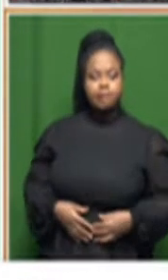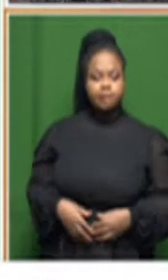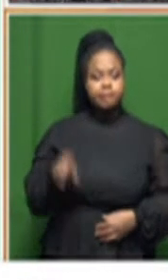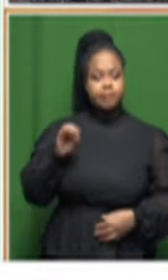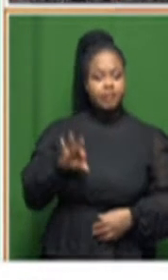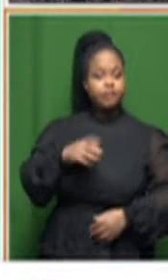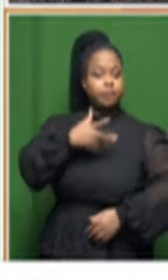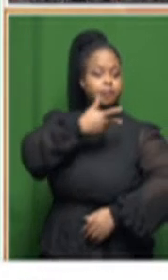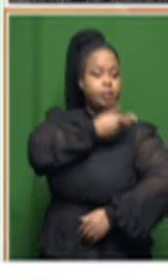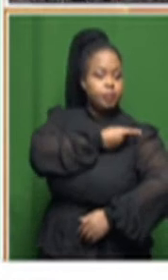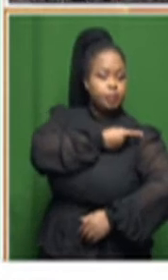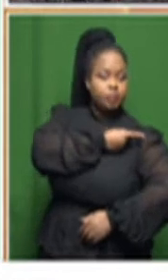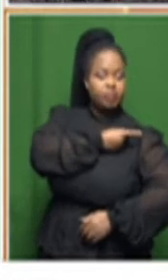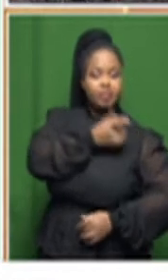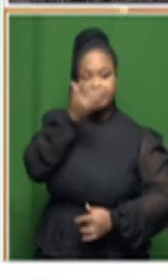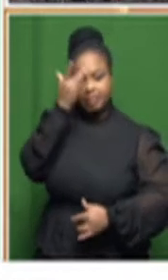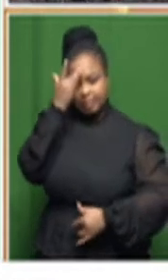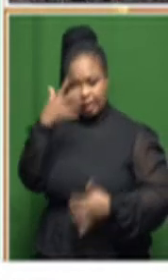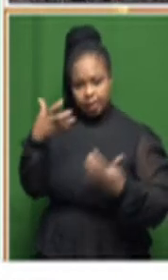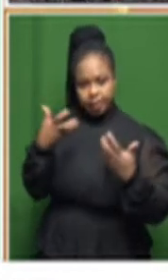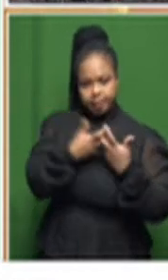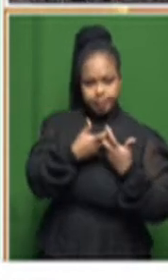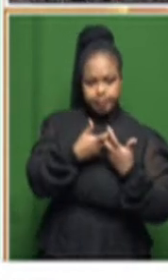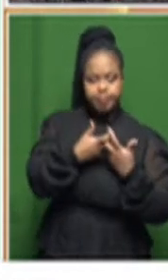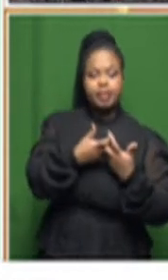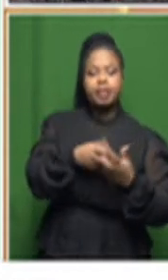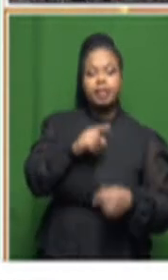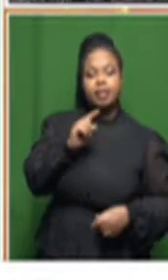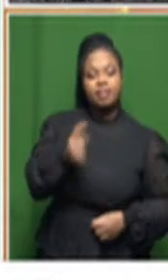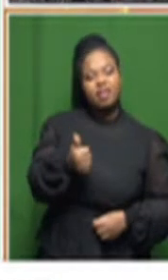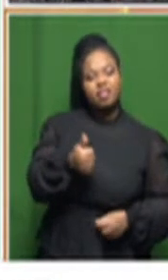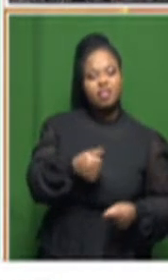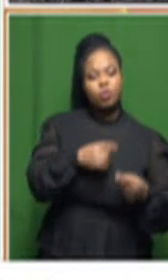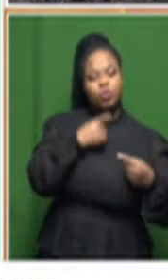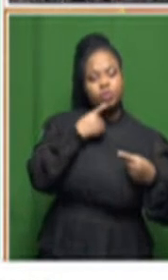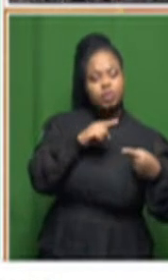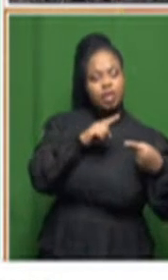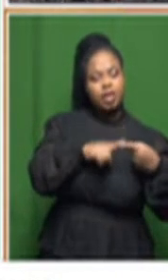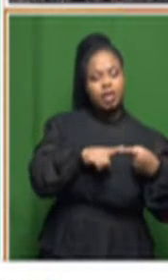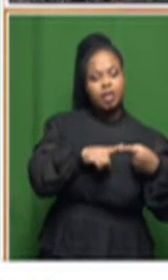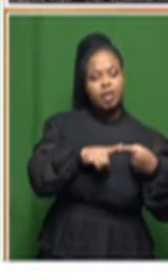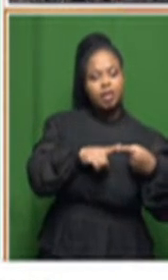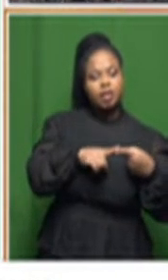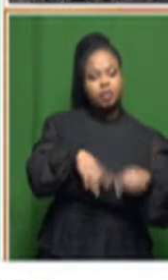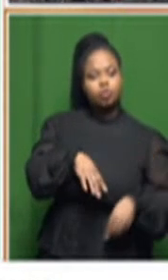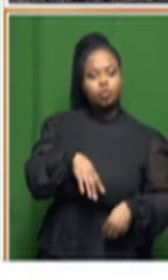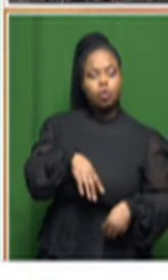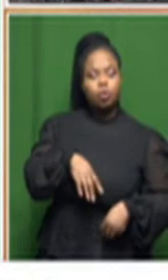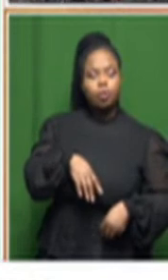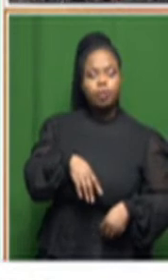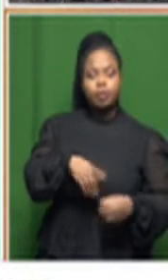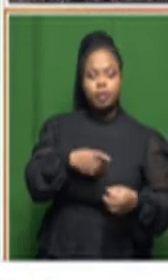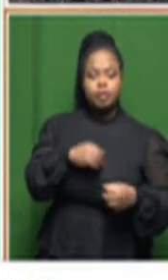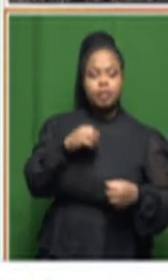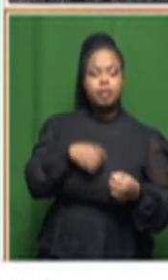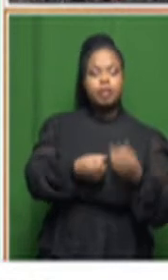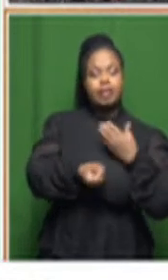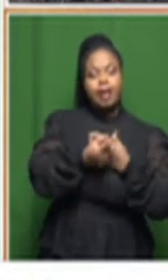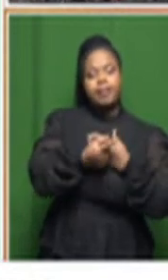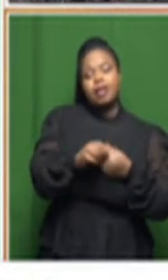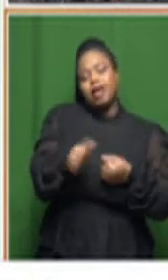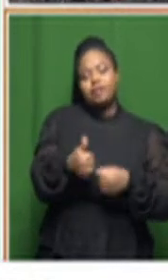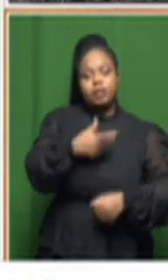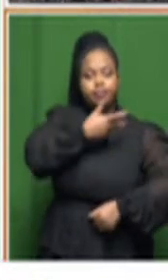relationship, these cases are then classified either as a vaccine product-related reaction. So that would